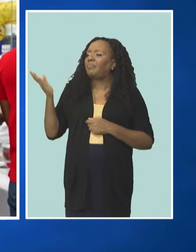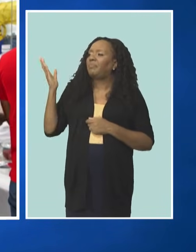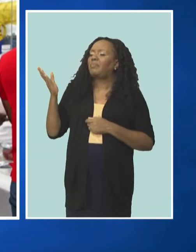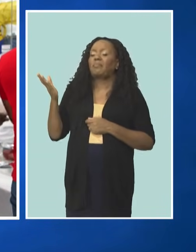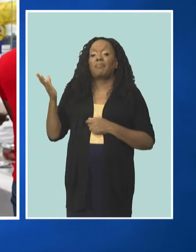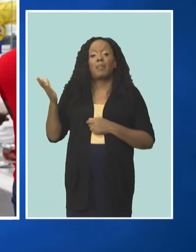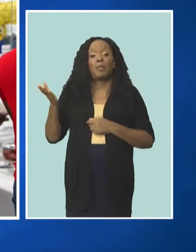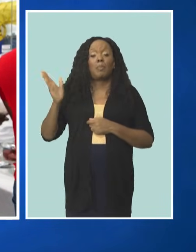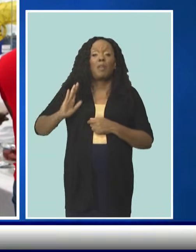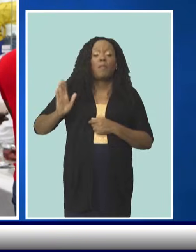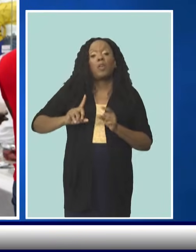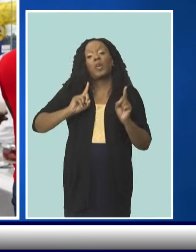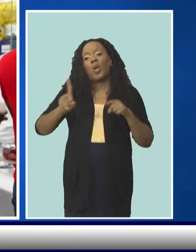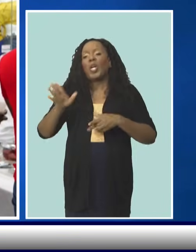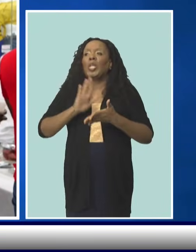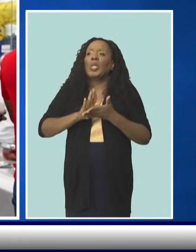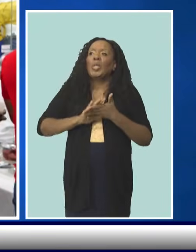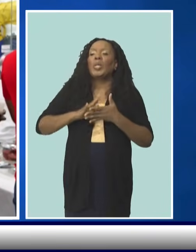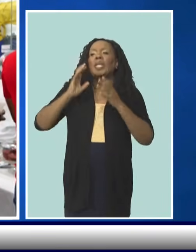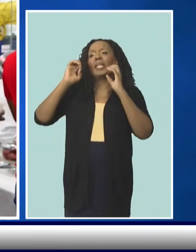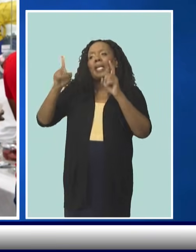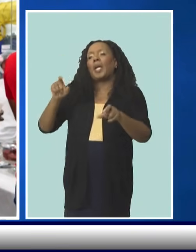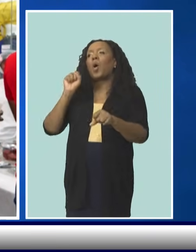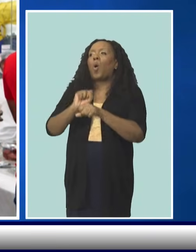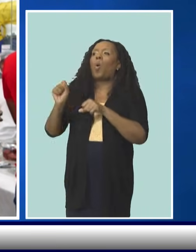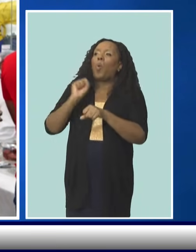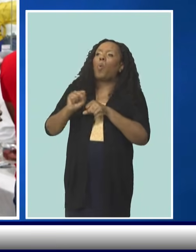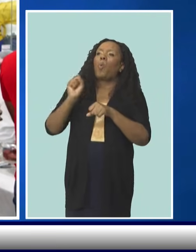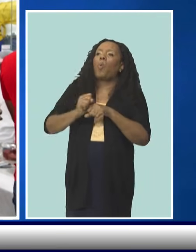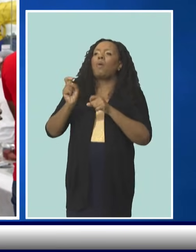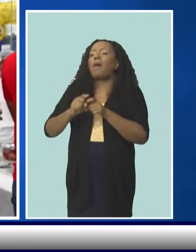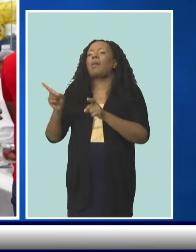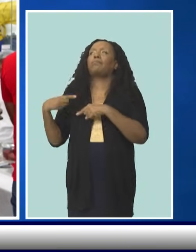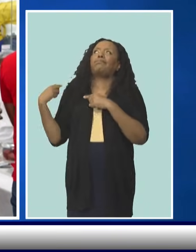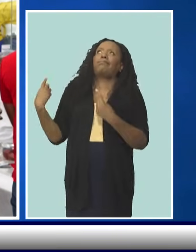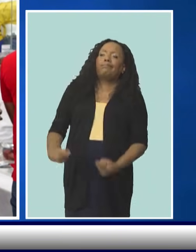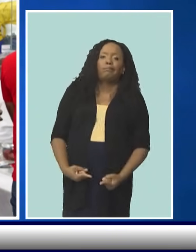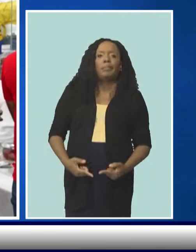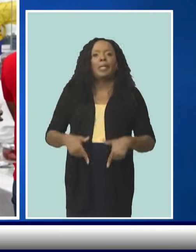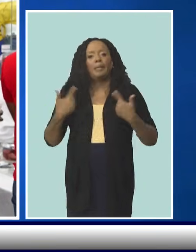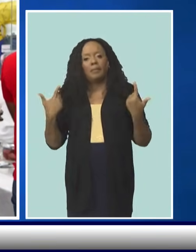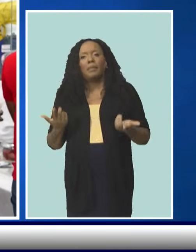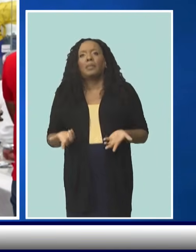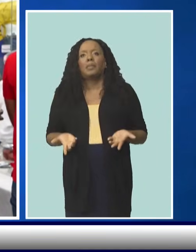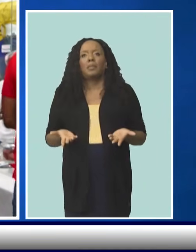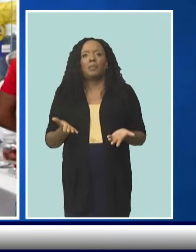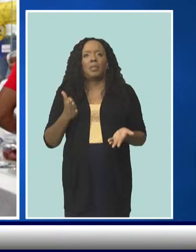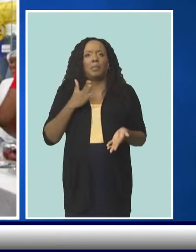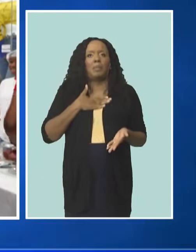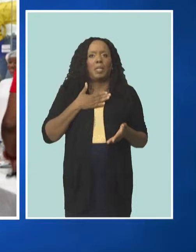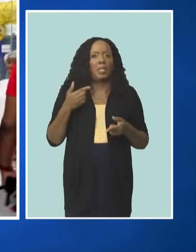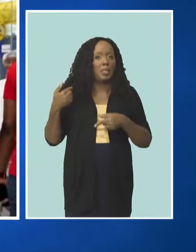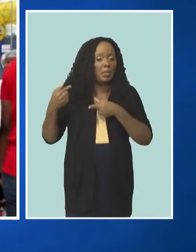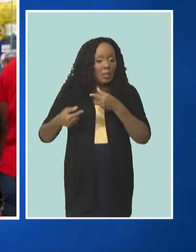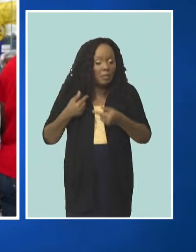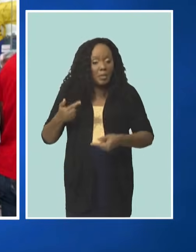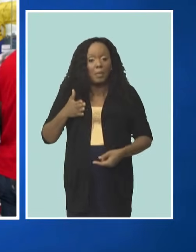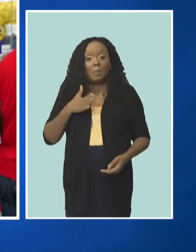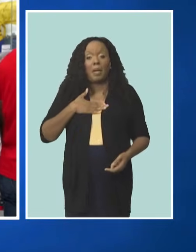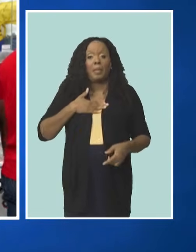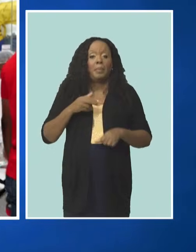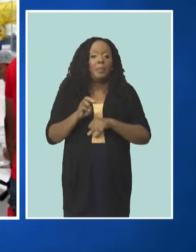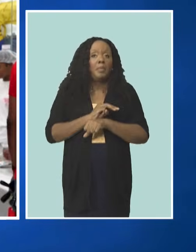school, you got an education, and you got a job and you worked in that job for the rest of your life. This is a generation, and certainly in my own ministry, what we're seeing is that a lot